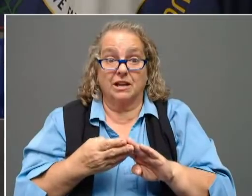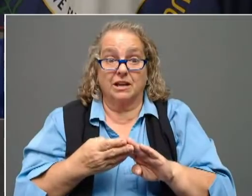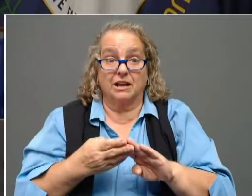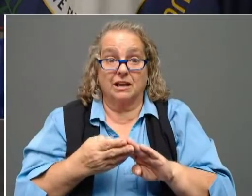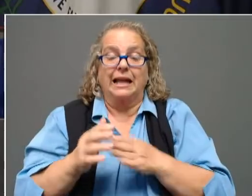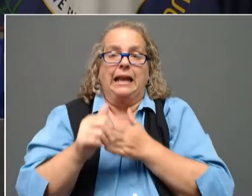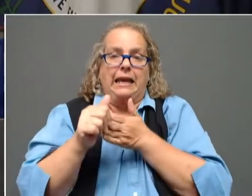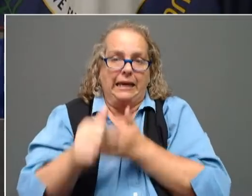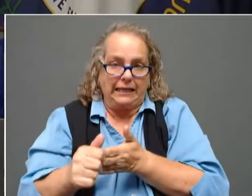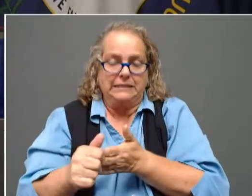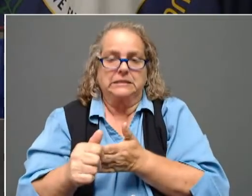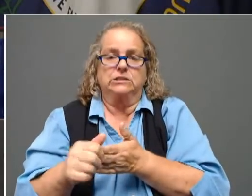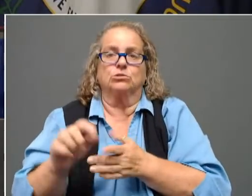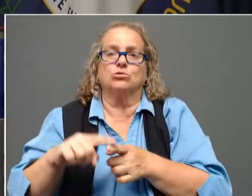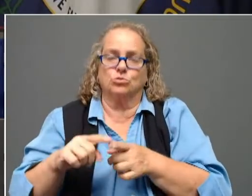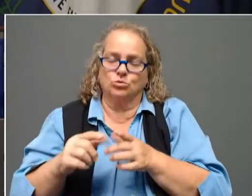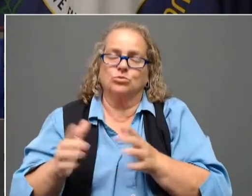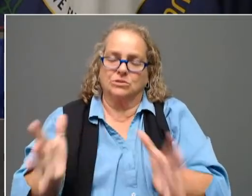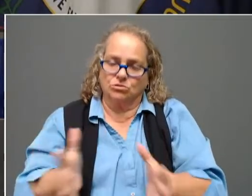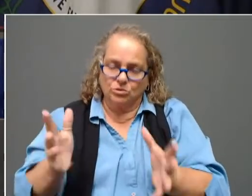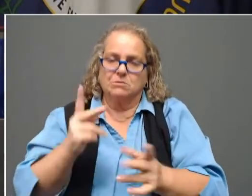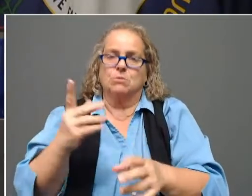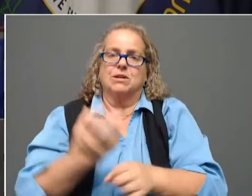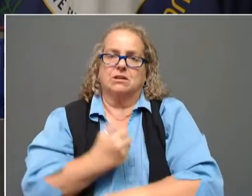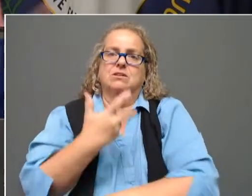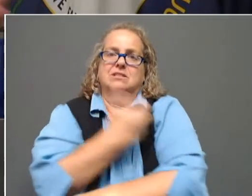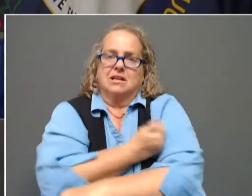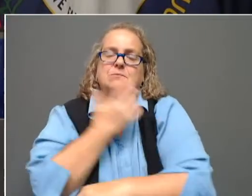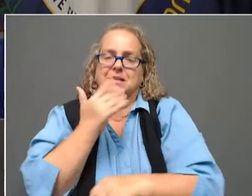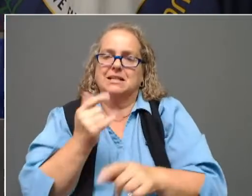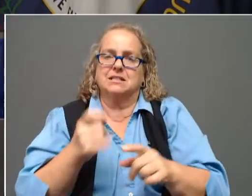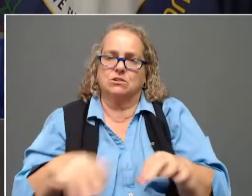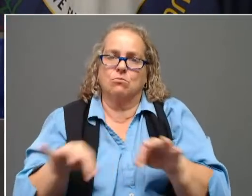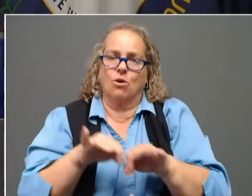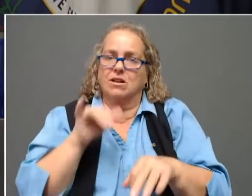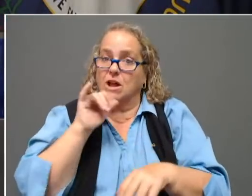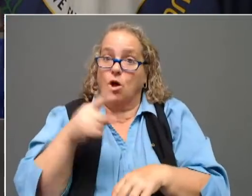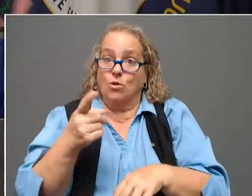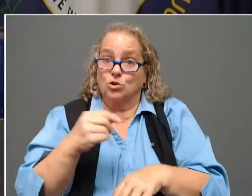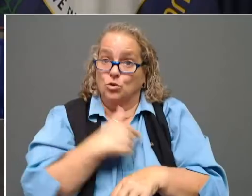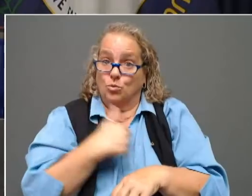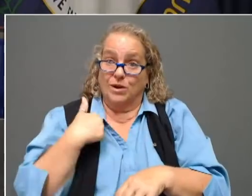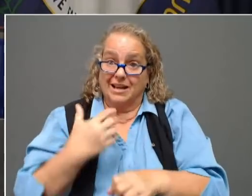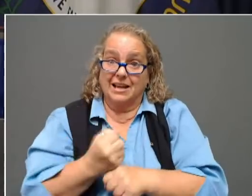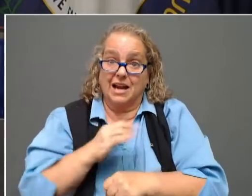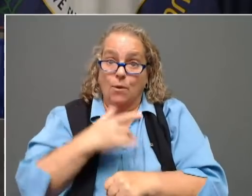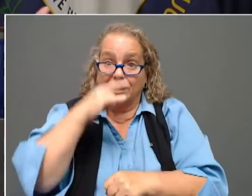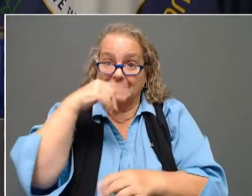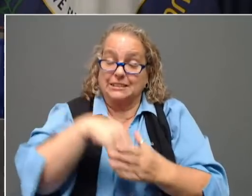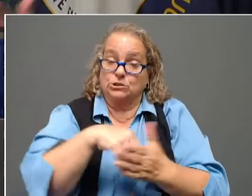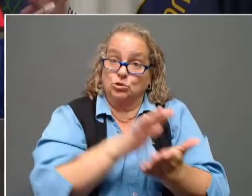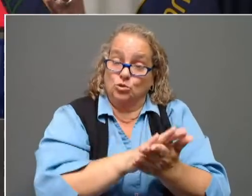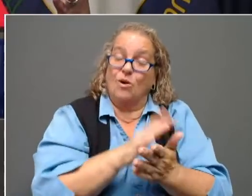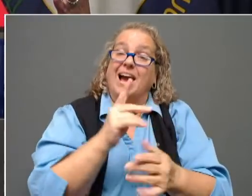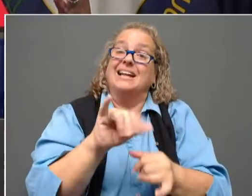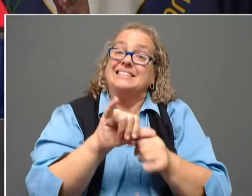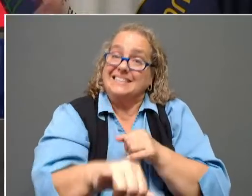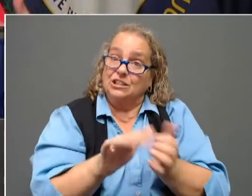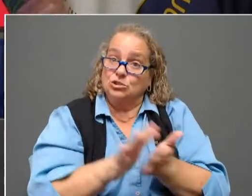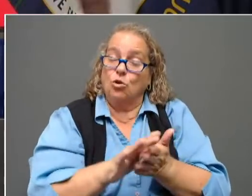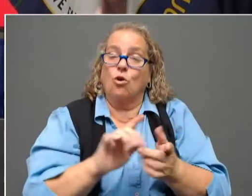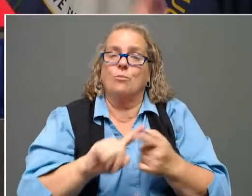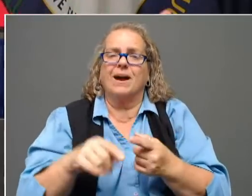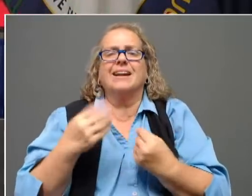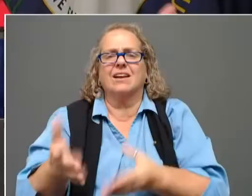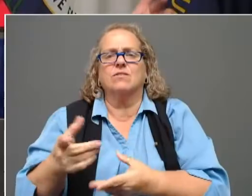this, because it's really important to make sure that not only do we get our kids in school and keep them there, but we give them, we